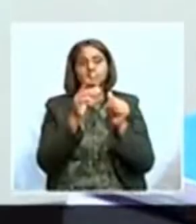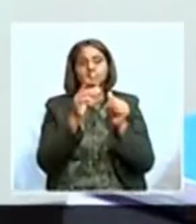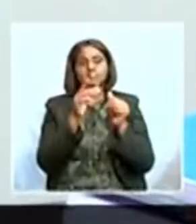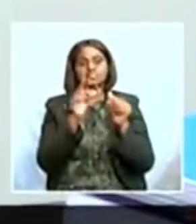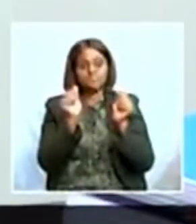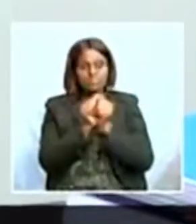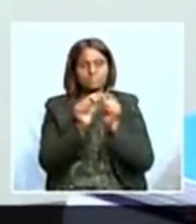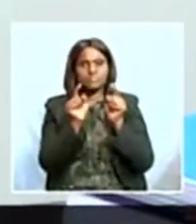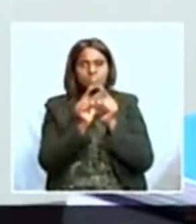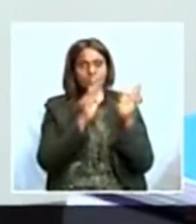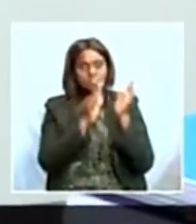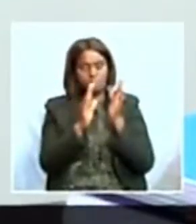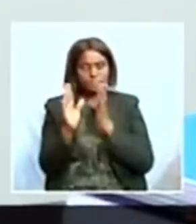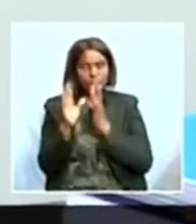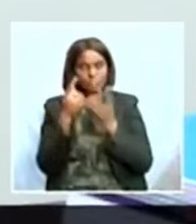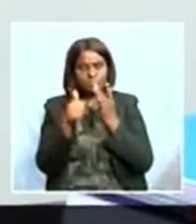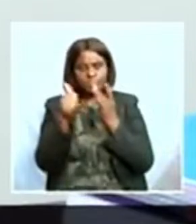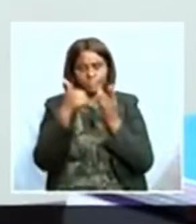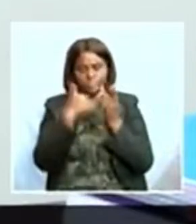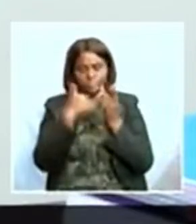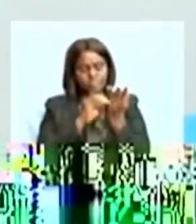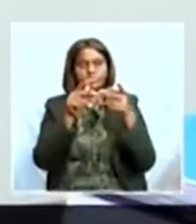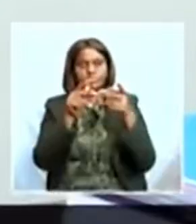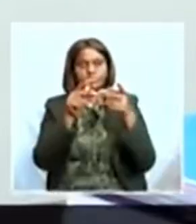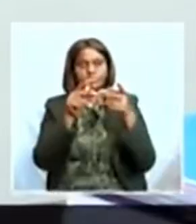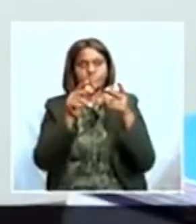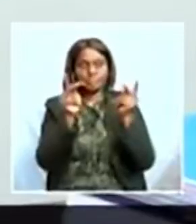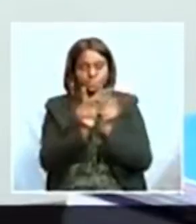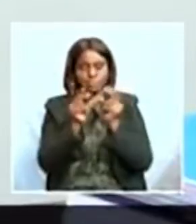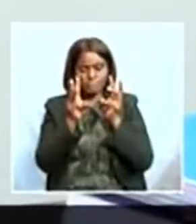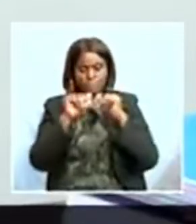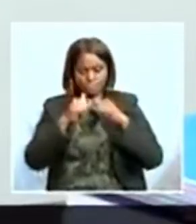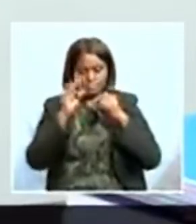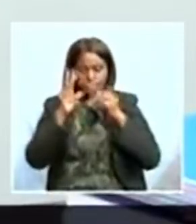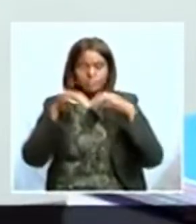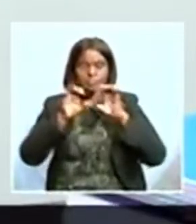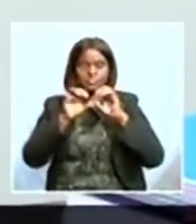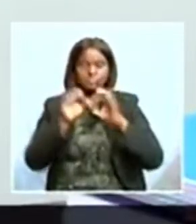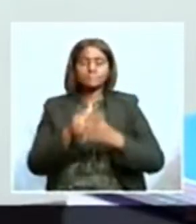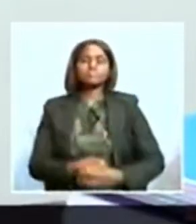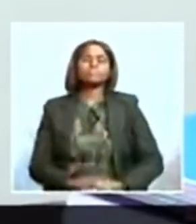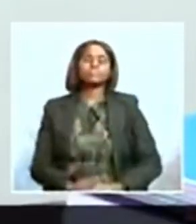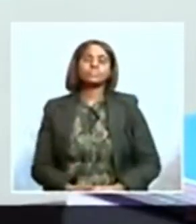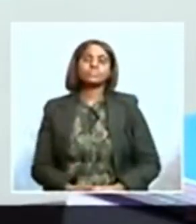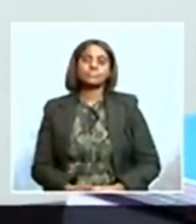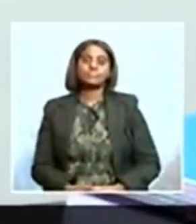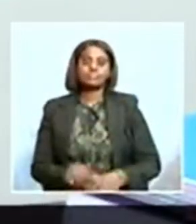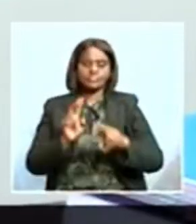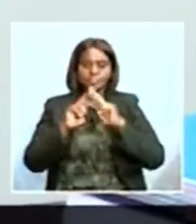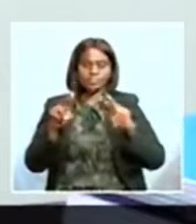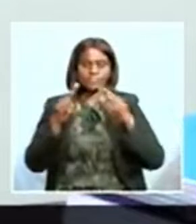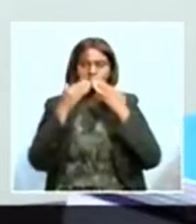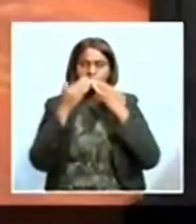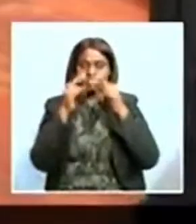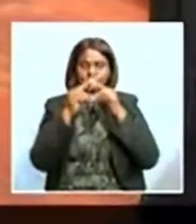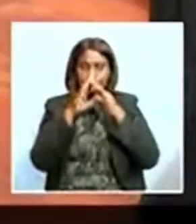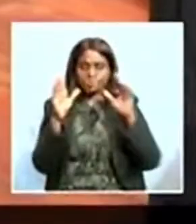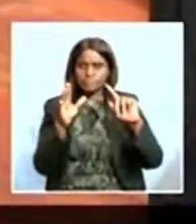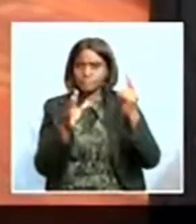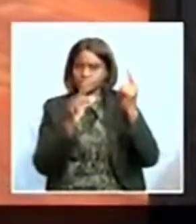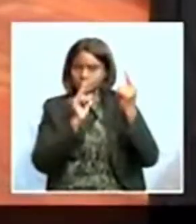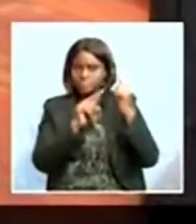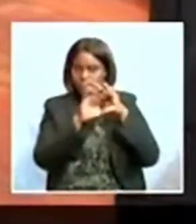and the remedial measures that you've put in place. That's the way we shall proceed. Thank you, Chair. Chair, the first one